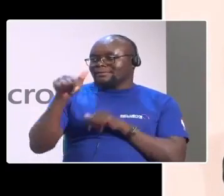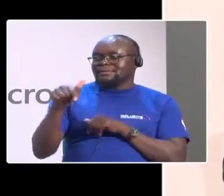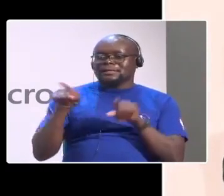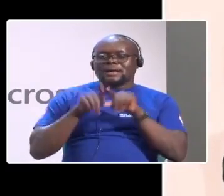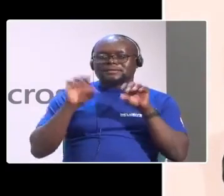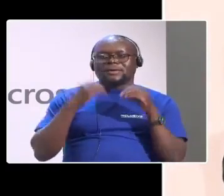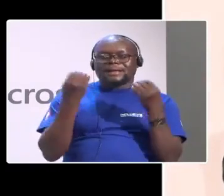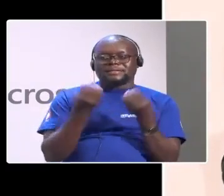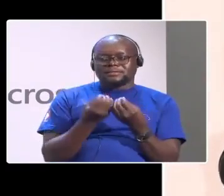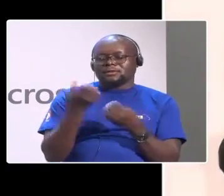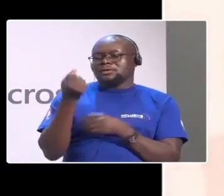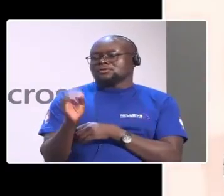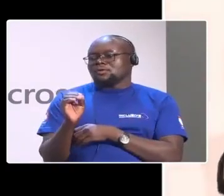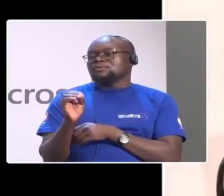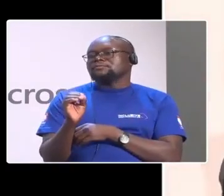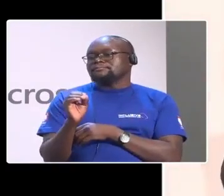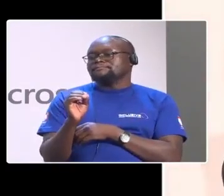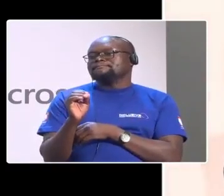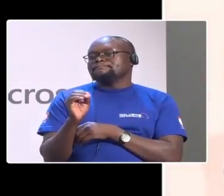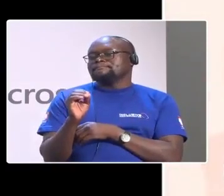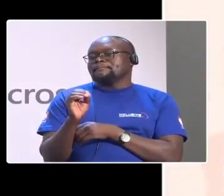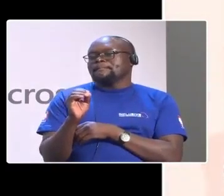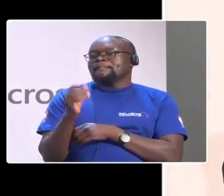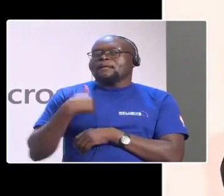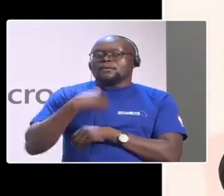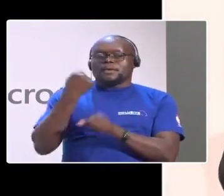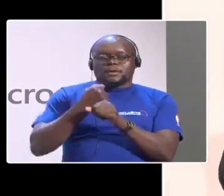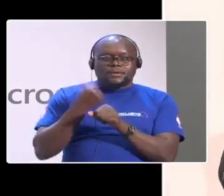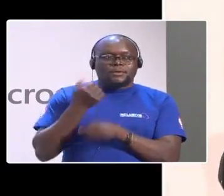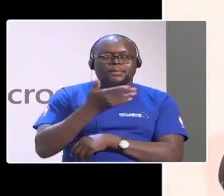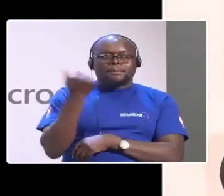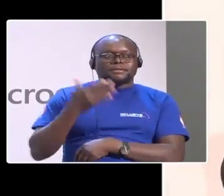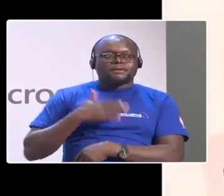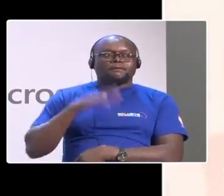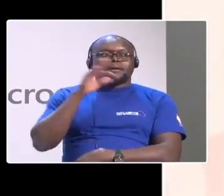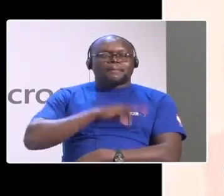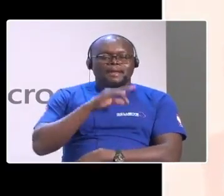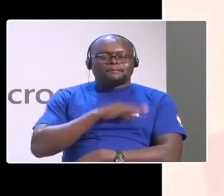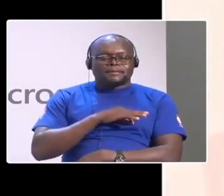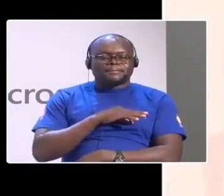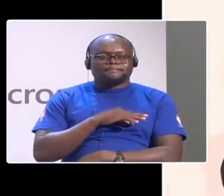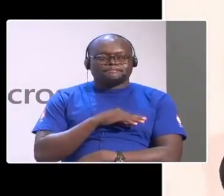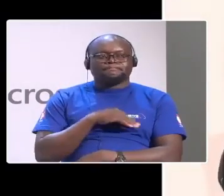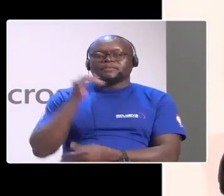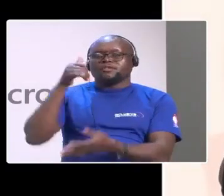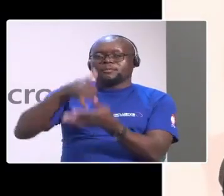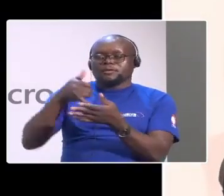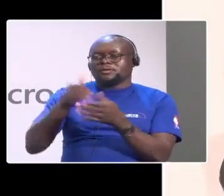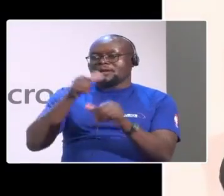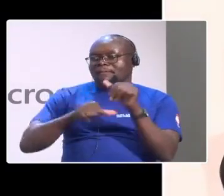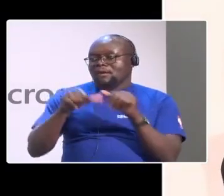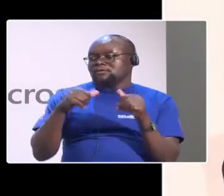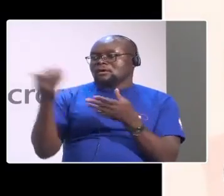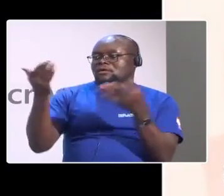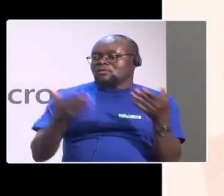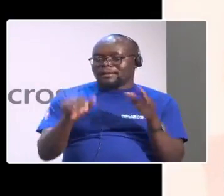localization. So all certifications, and we do the best with all benefits, to be inclusive around the globe. We bring